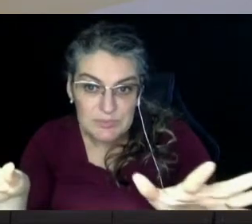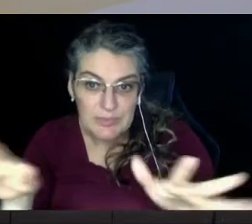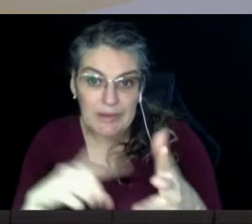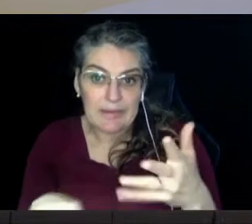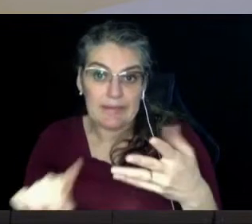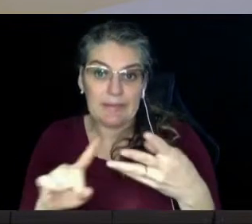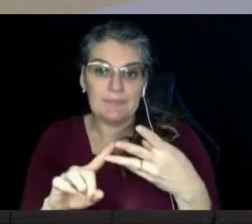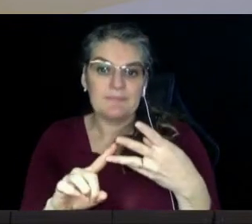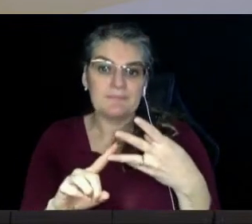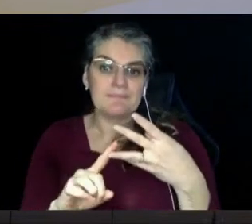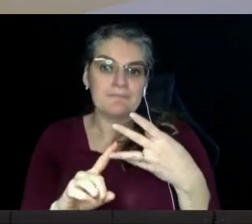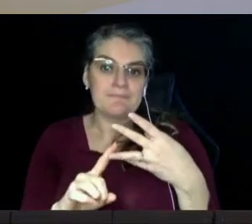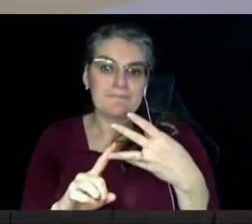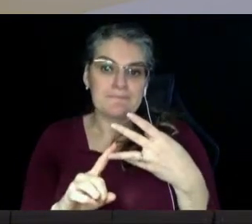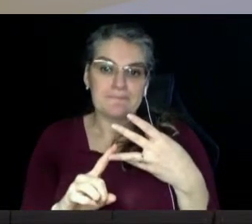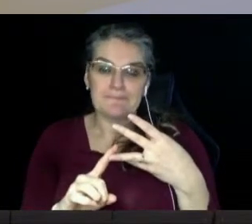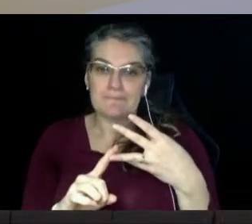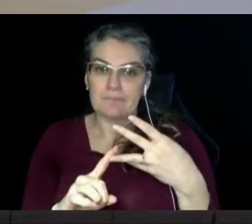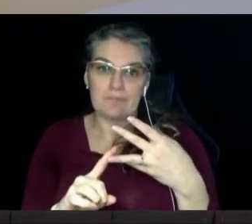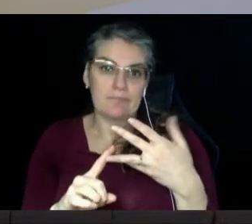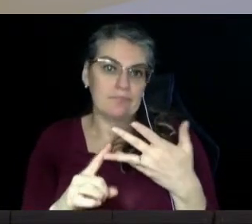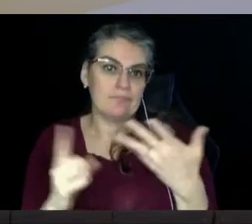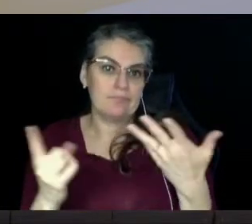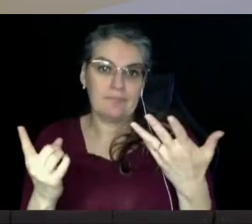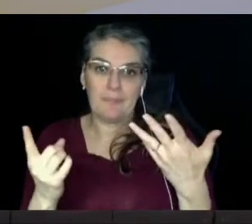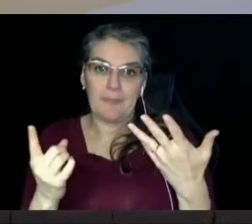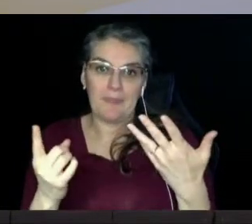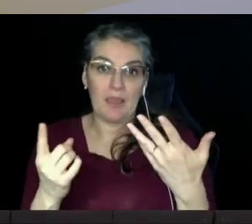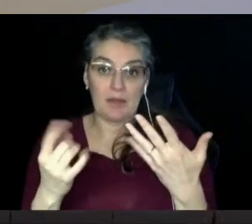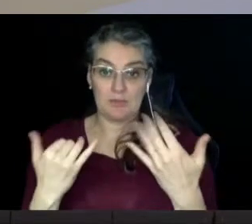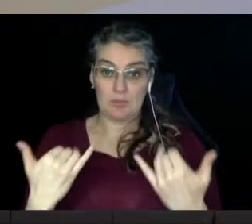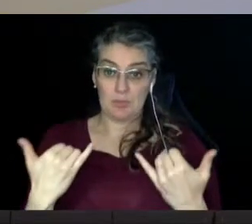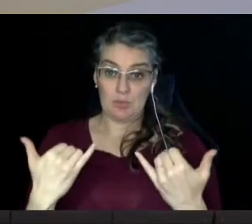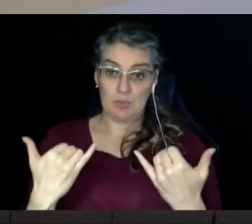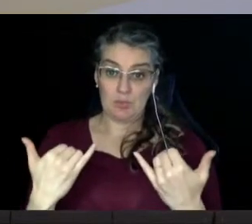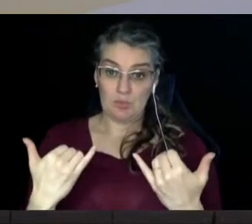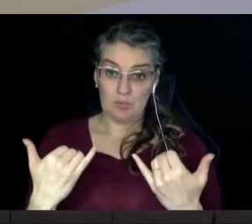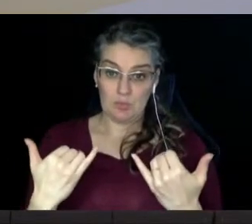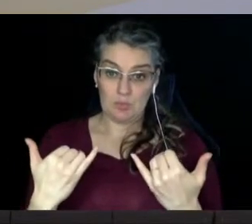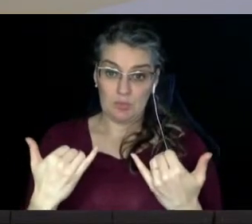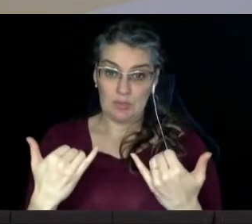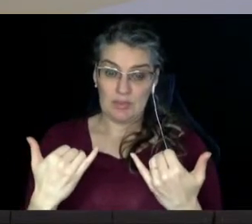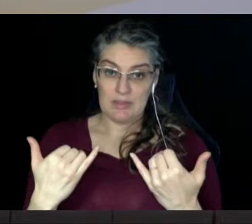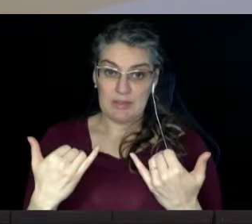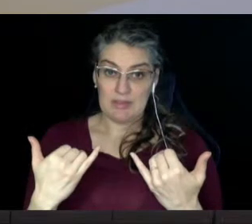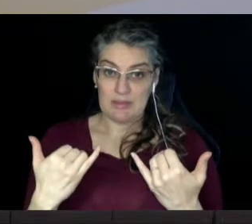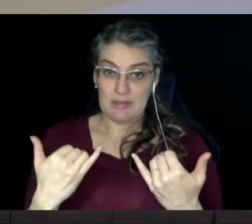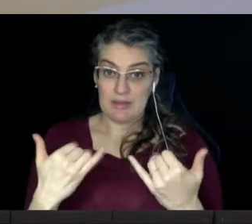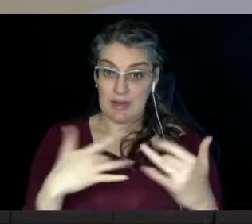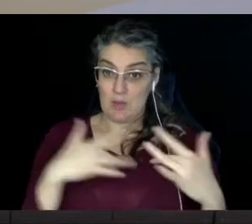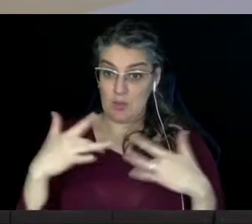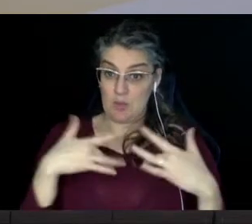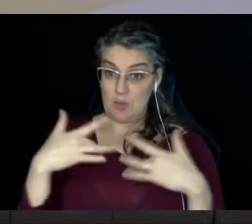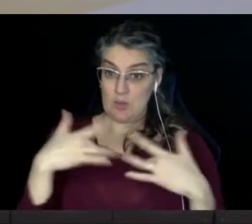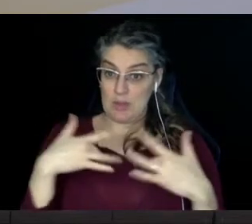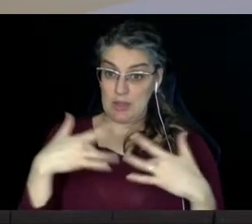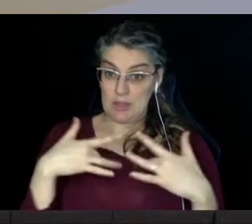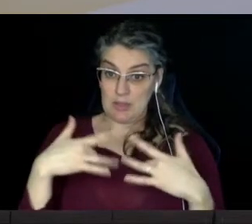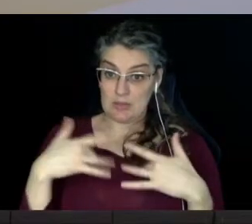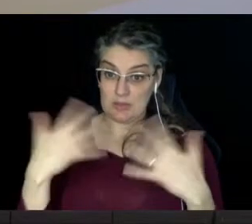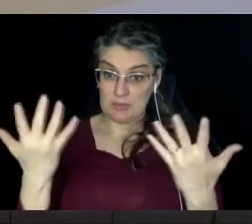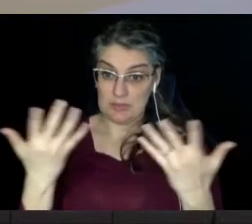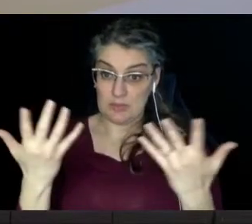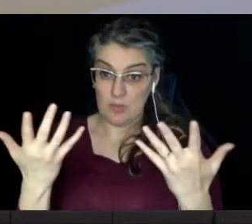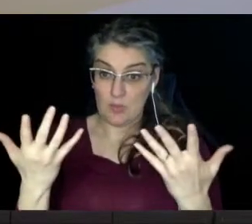they're looking at. So I think the area of concern, of course, is part